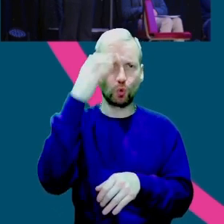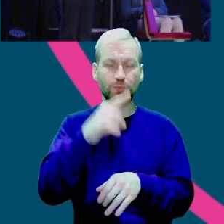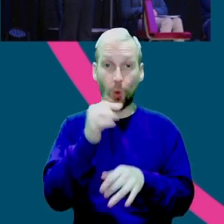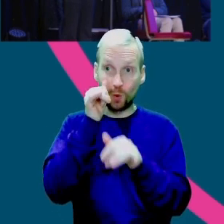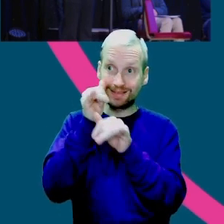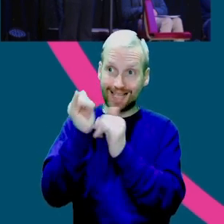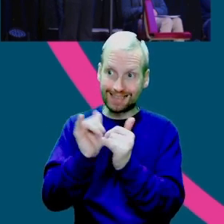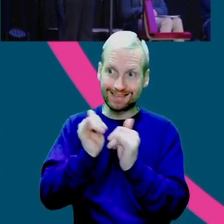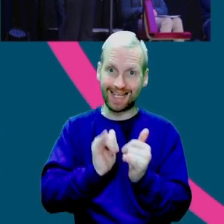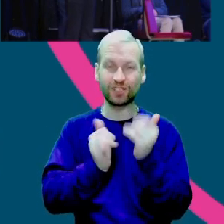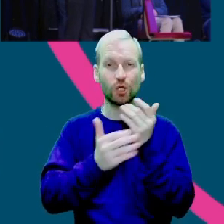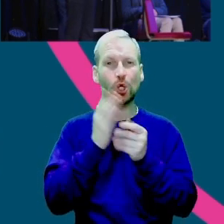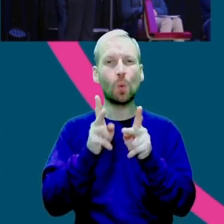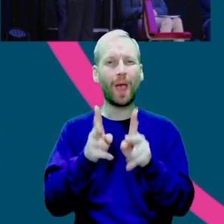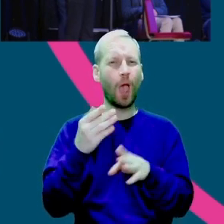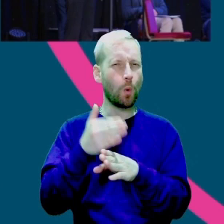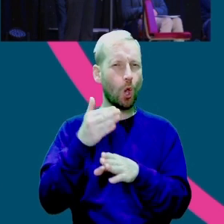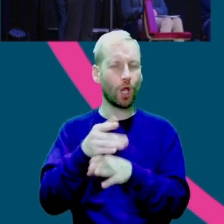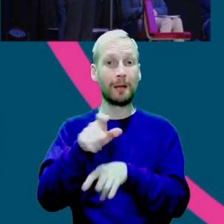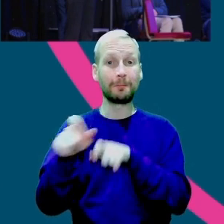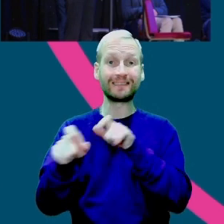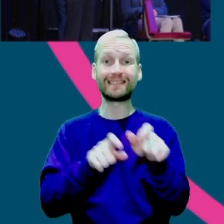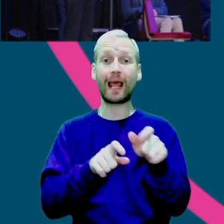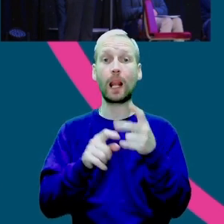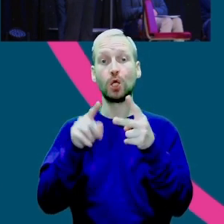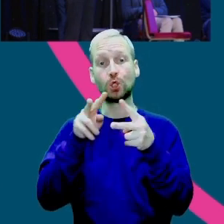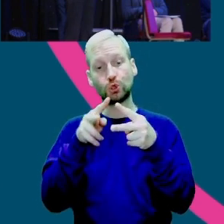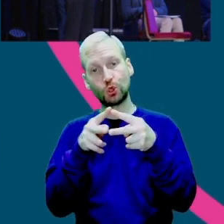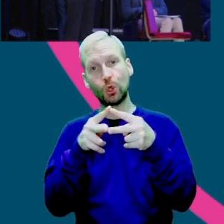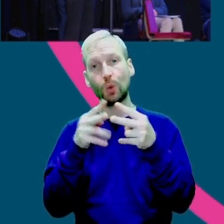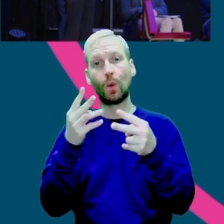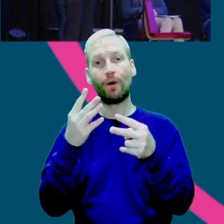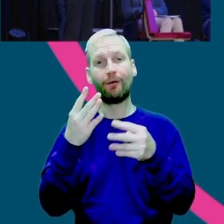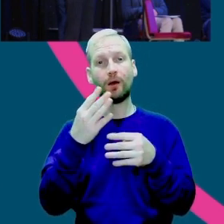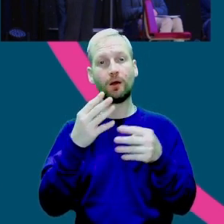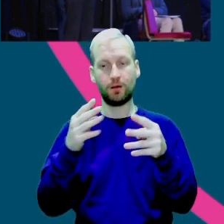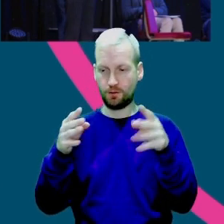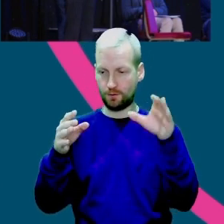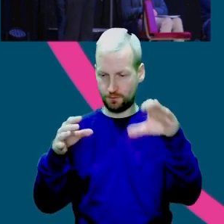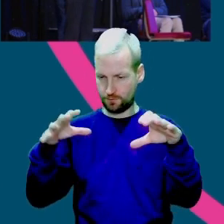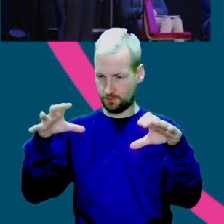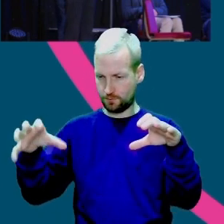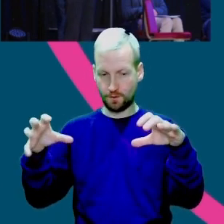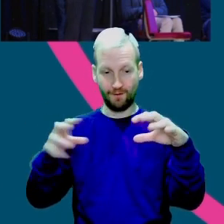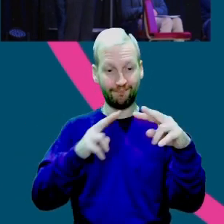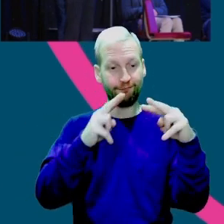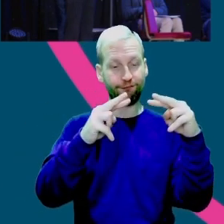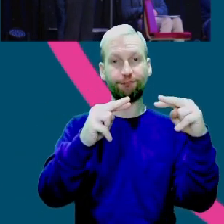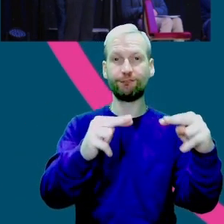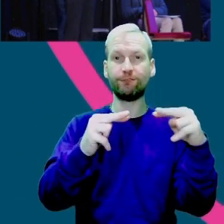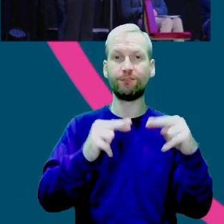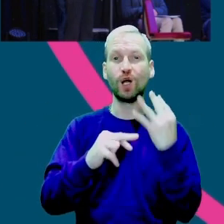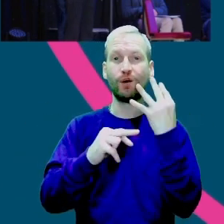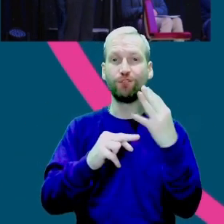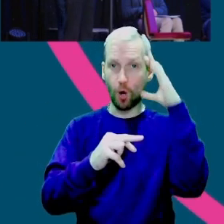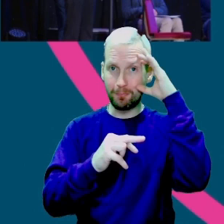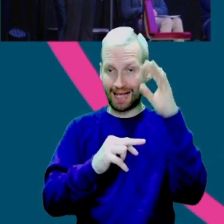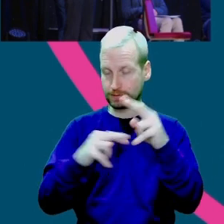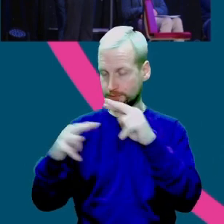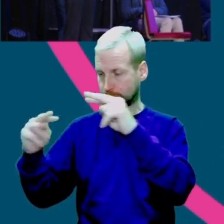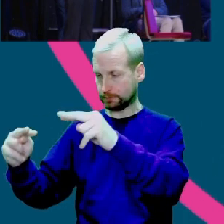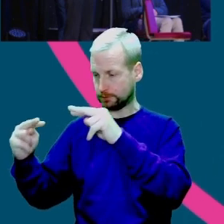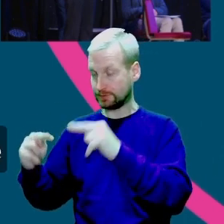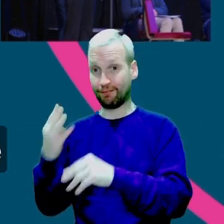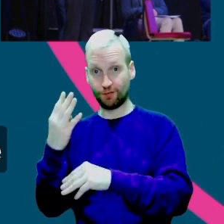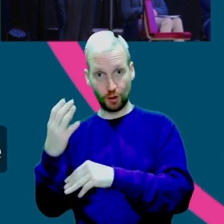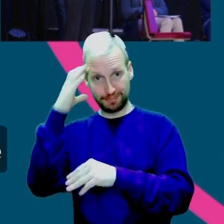those new ways of working. But we've still retained 2 4-bedded bays, so that will help with the research, so that we can compare the